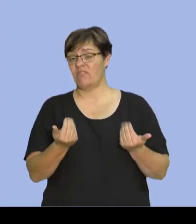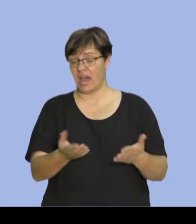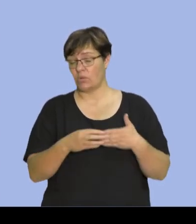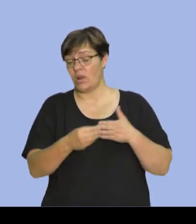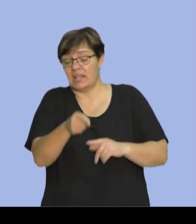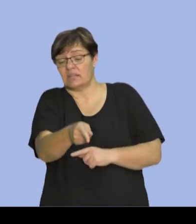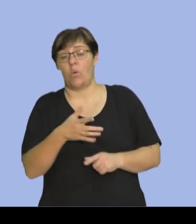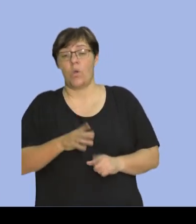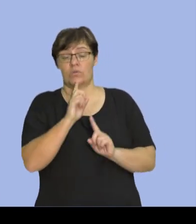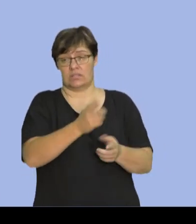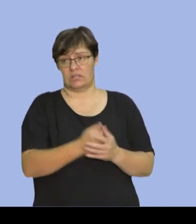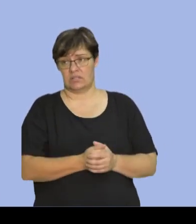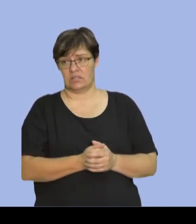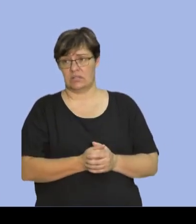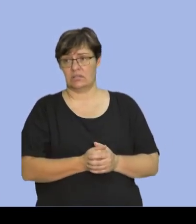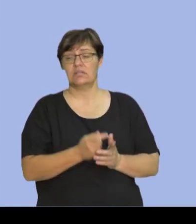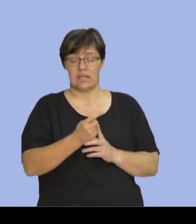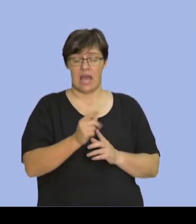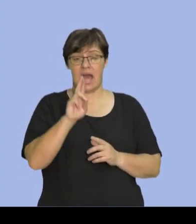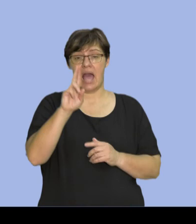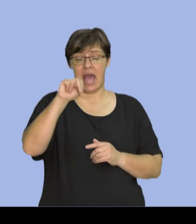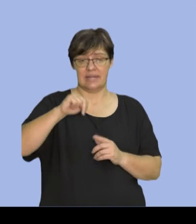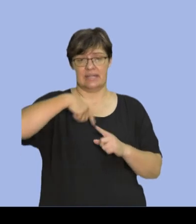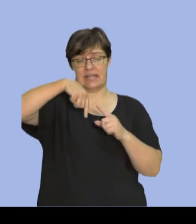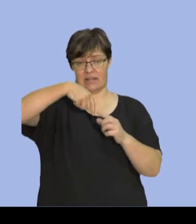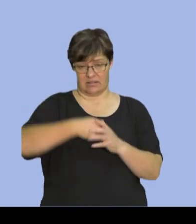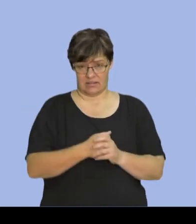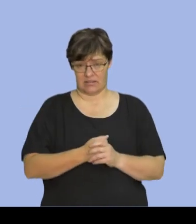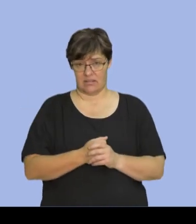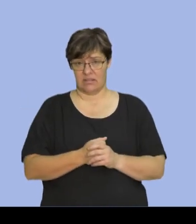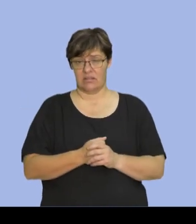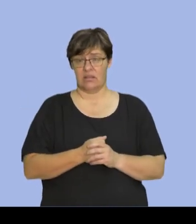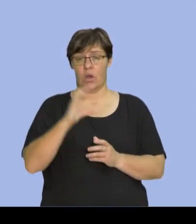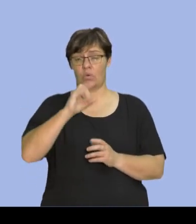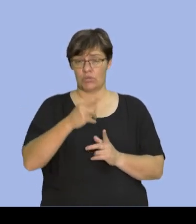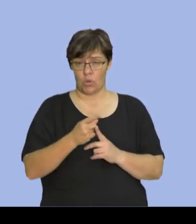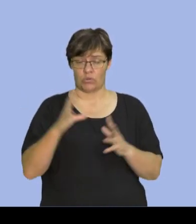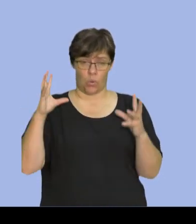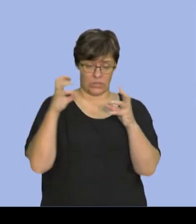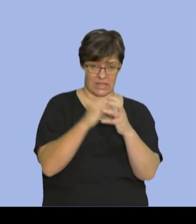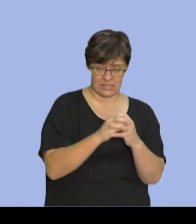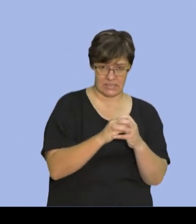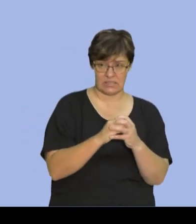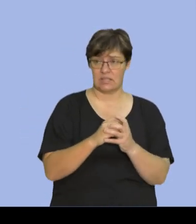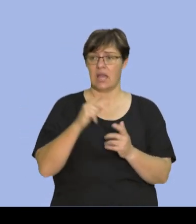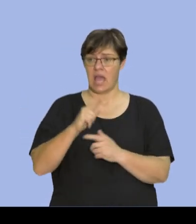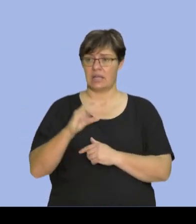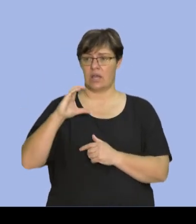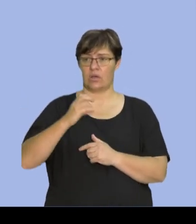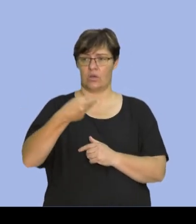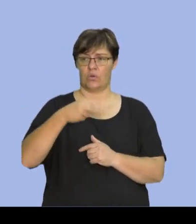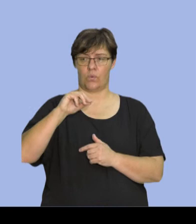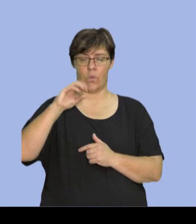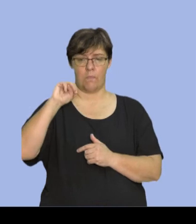to. So chromatin network untangles, chromosomes condense, and chromatids become